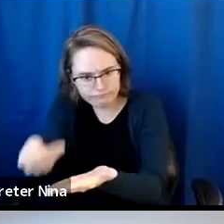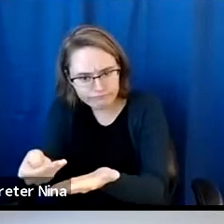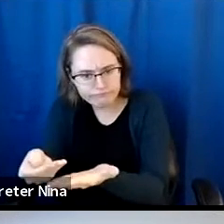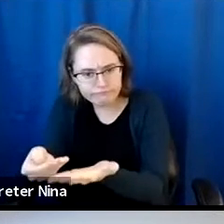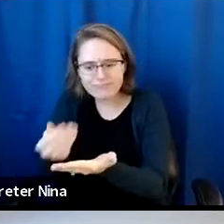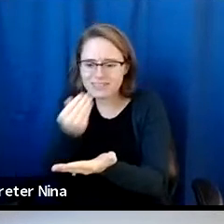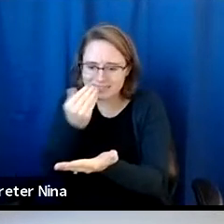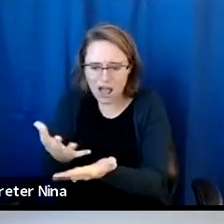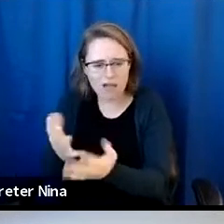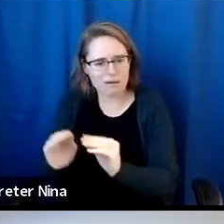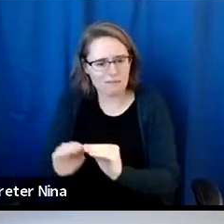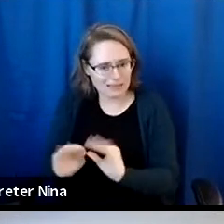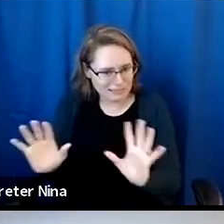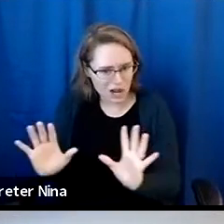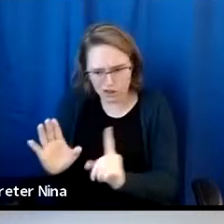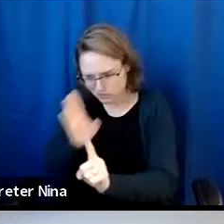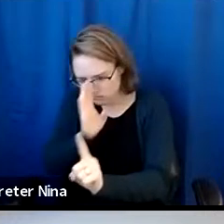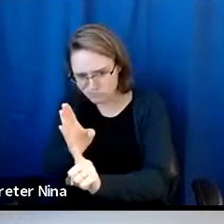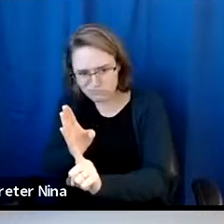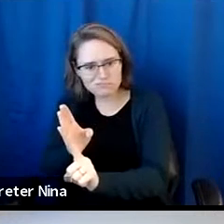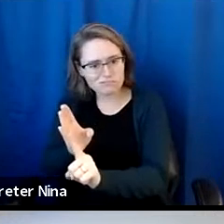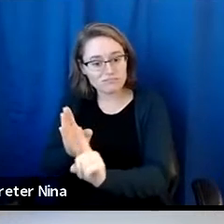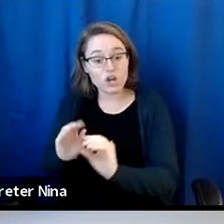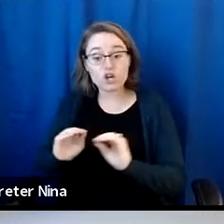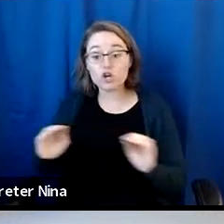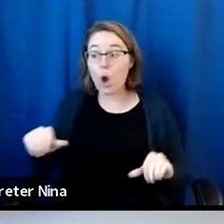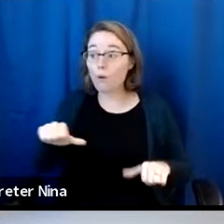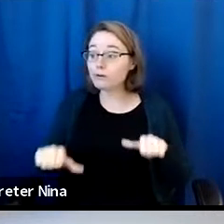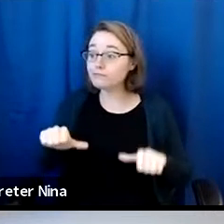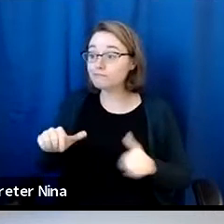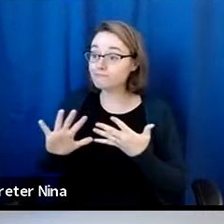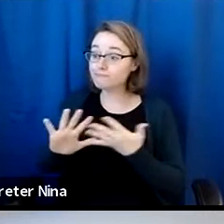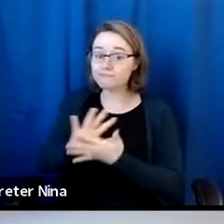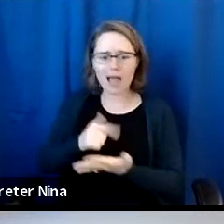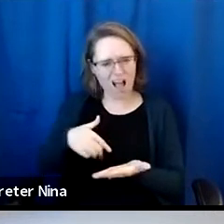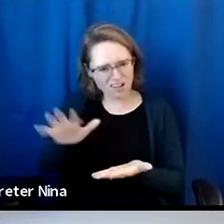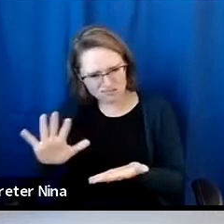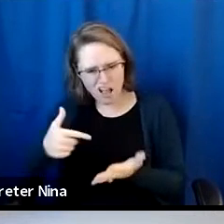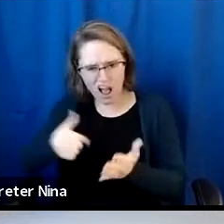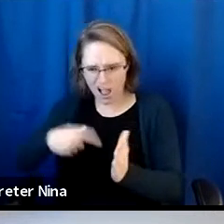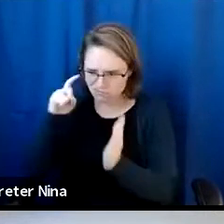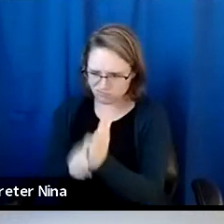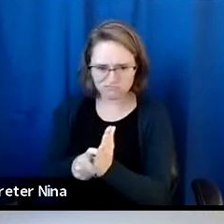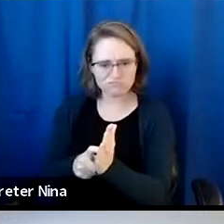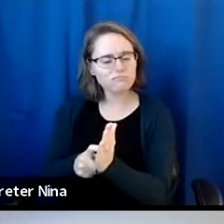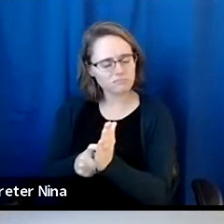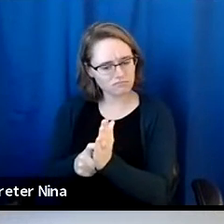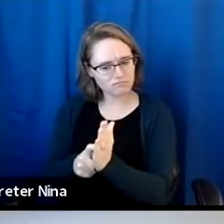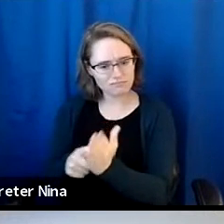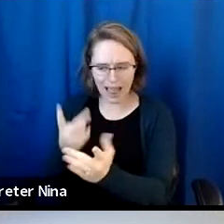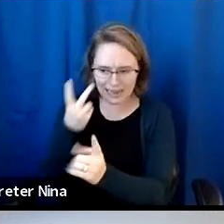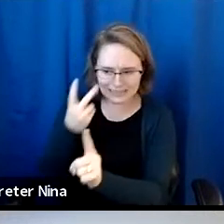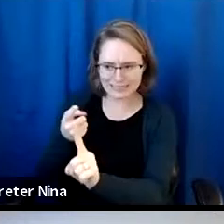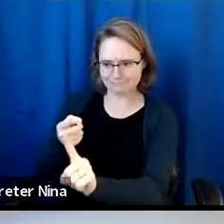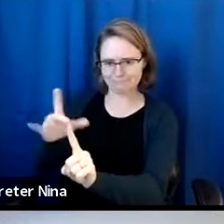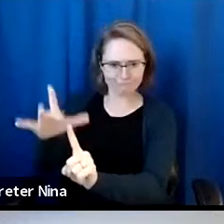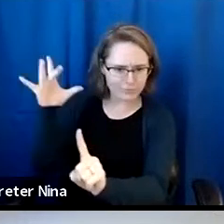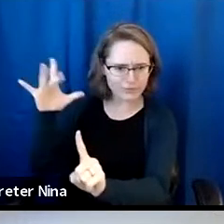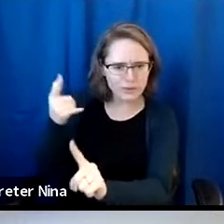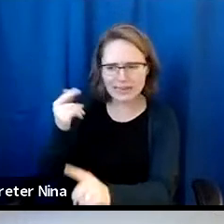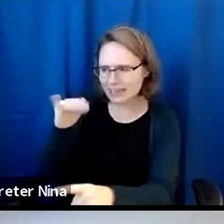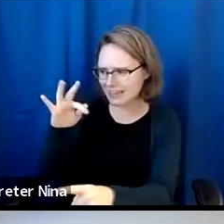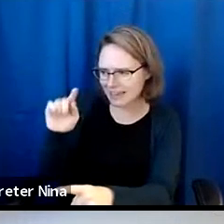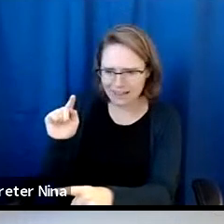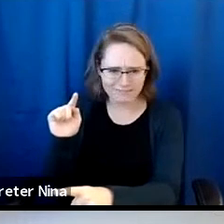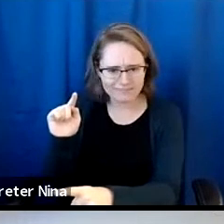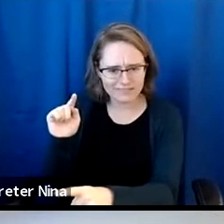really, no question about it. I see you, and I see that you have gifts, and we